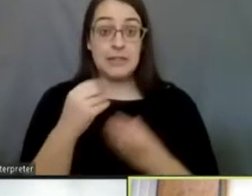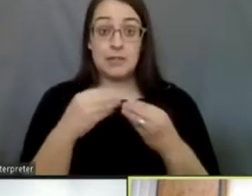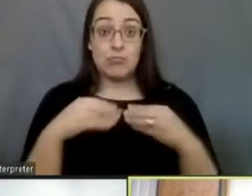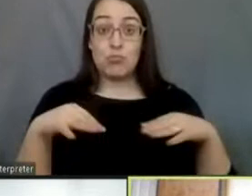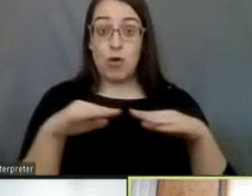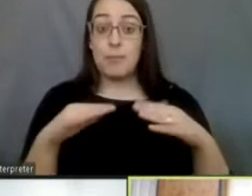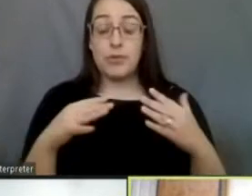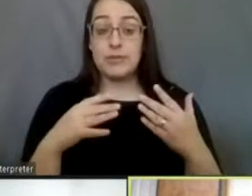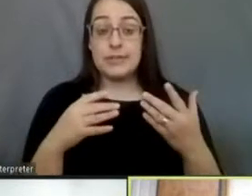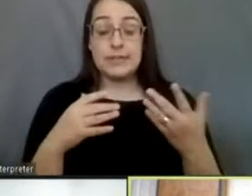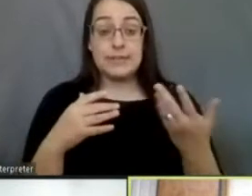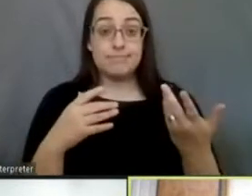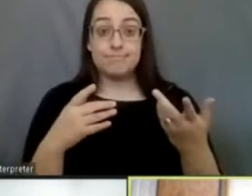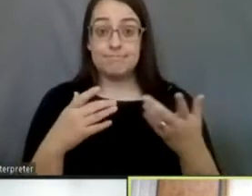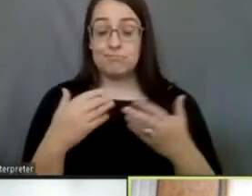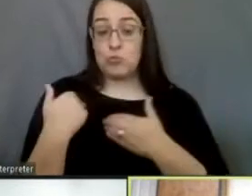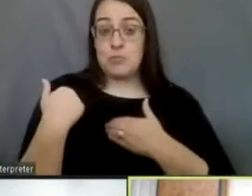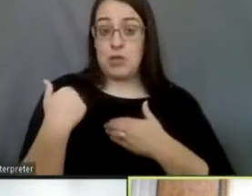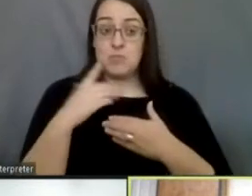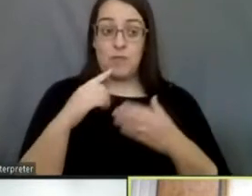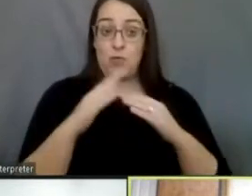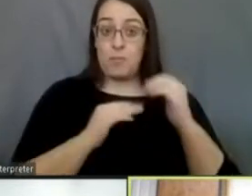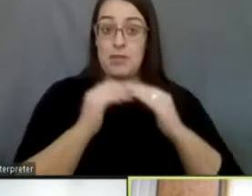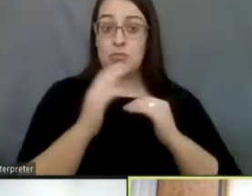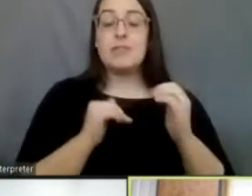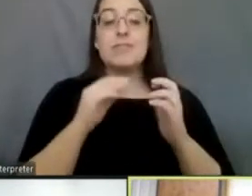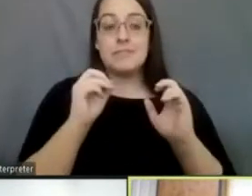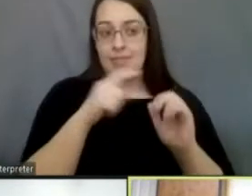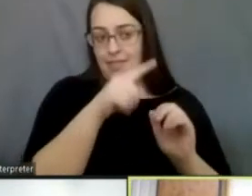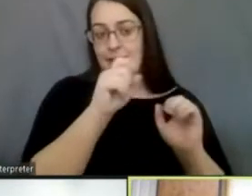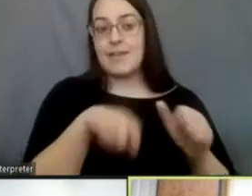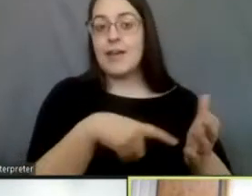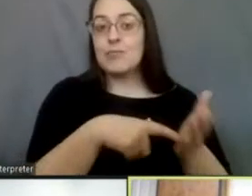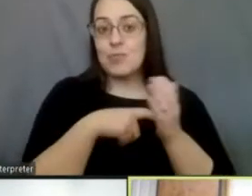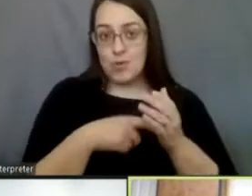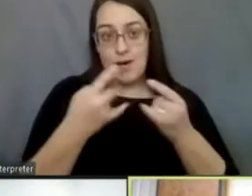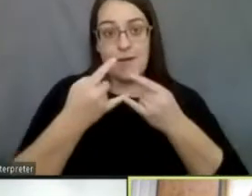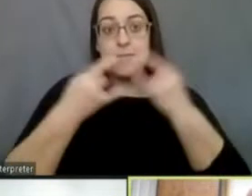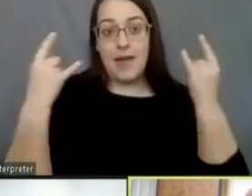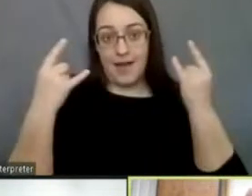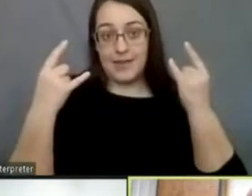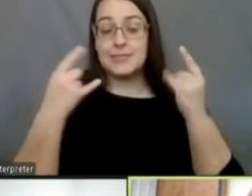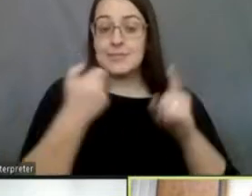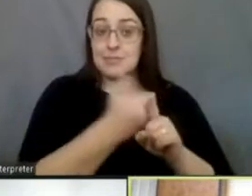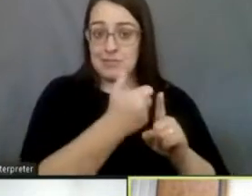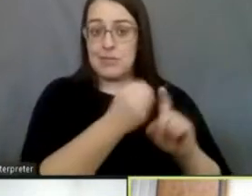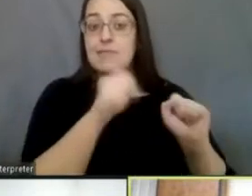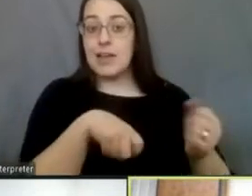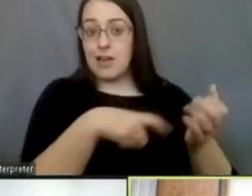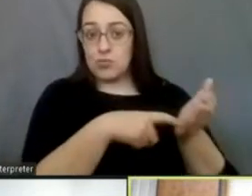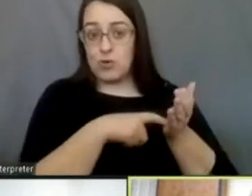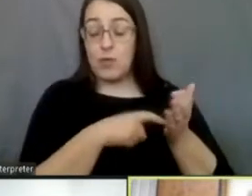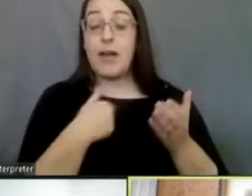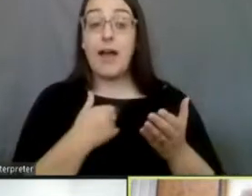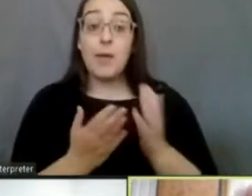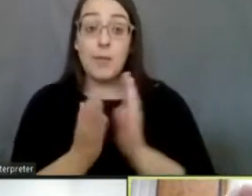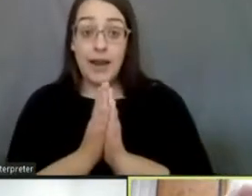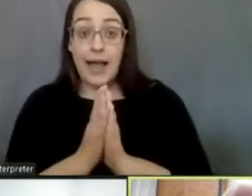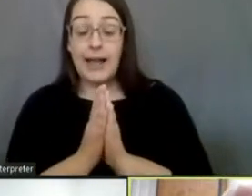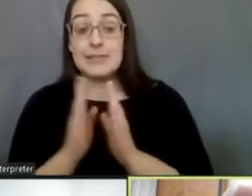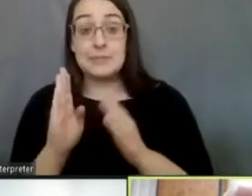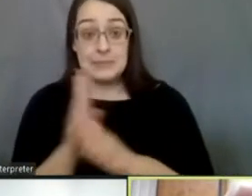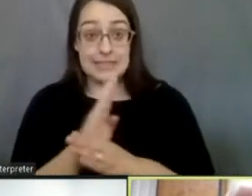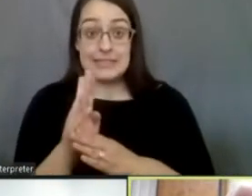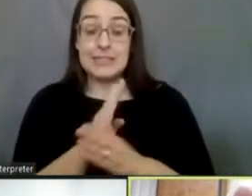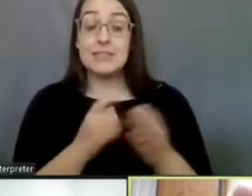management, anybody that's responsible for a property can require face coverings inside their business or facility. I would ask that businesses that